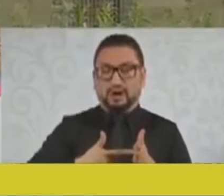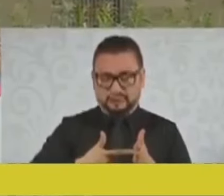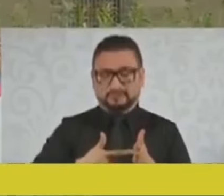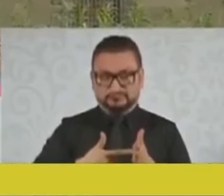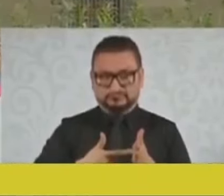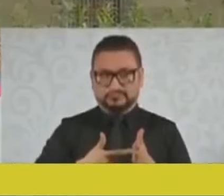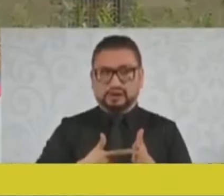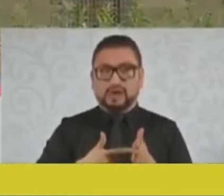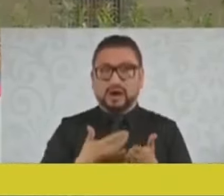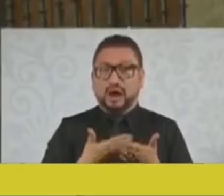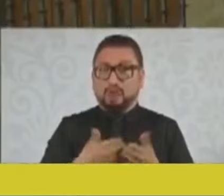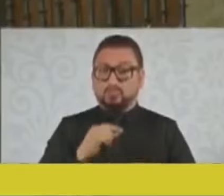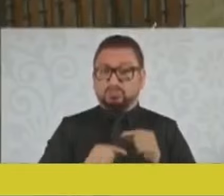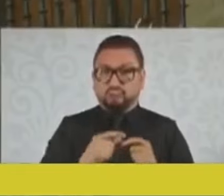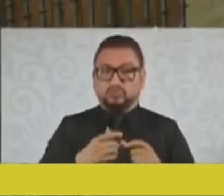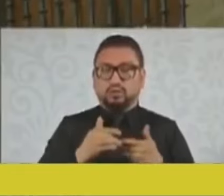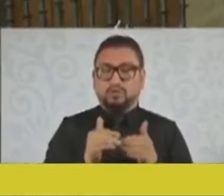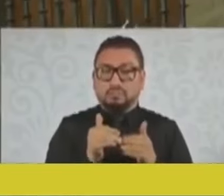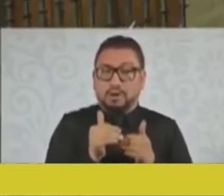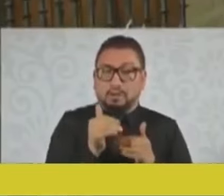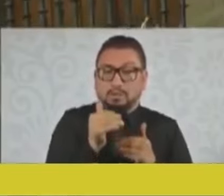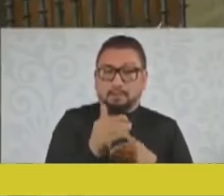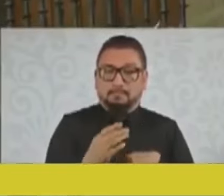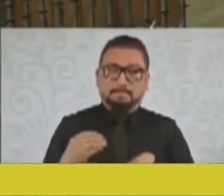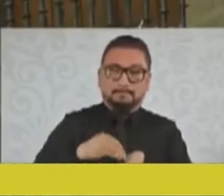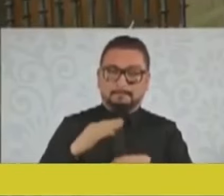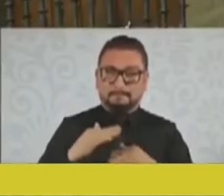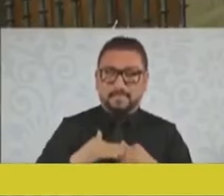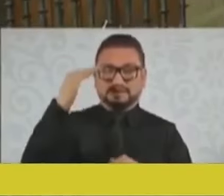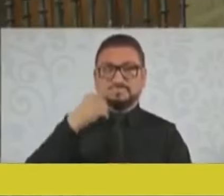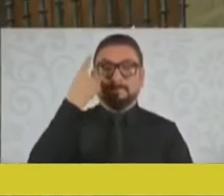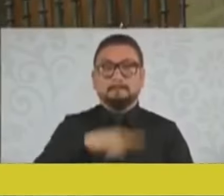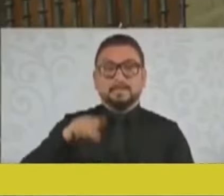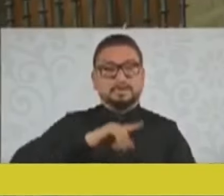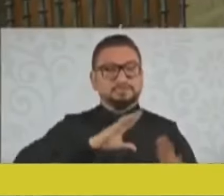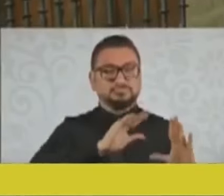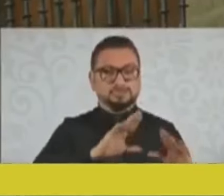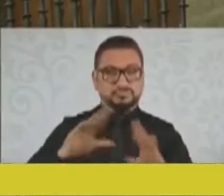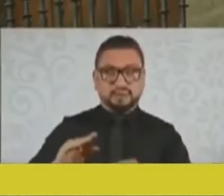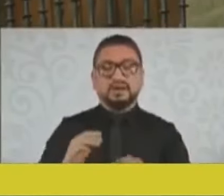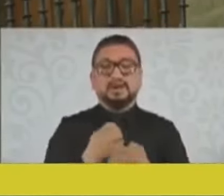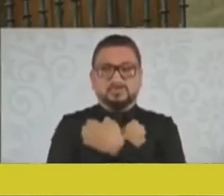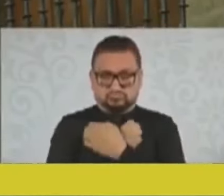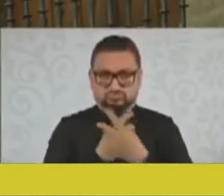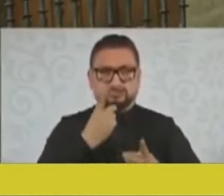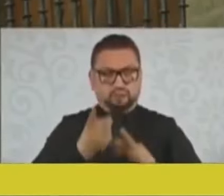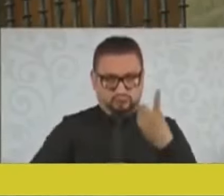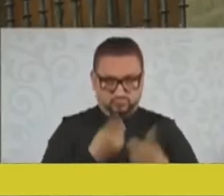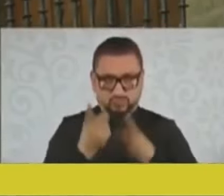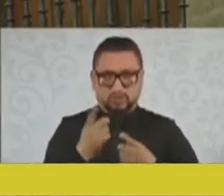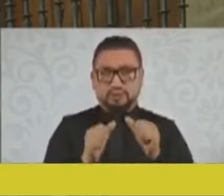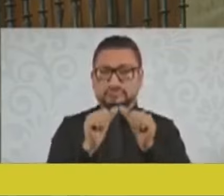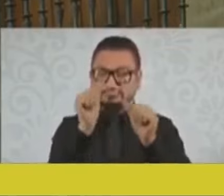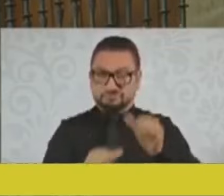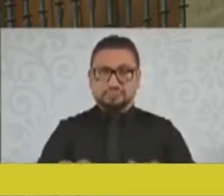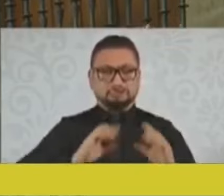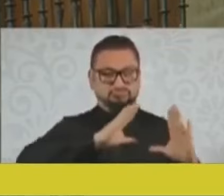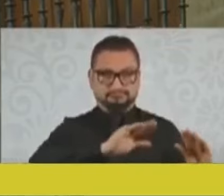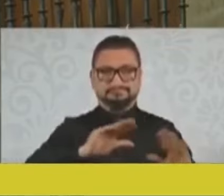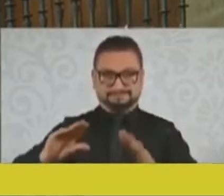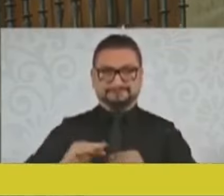29, the schedule of primary schools will extend gradually to teach